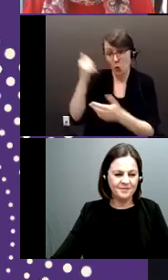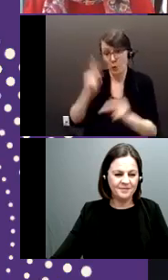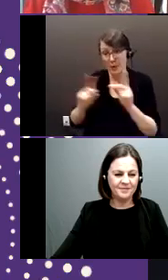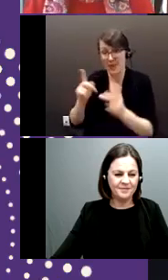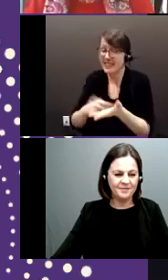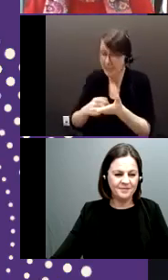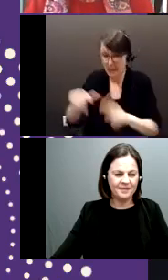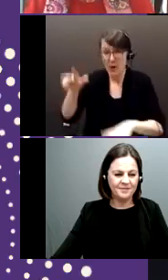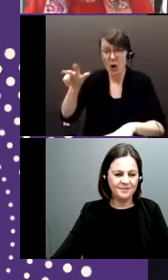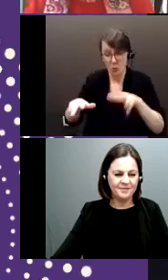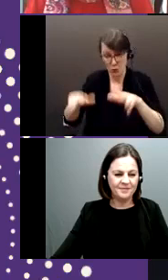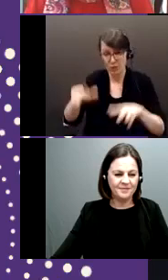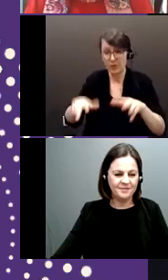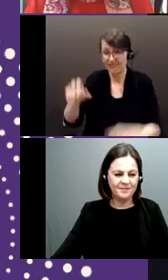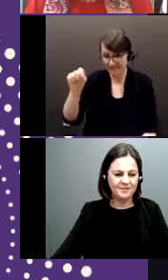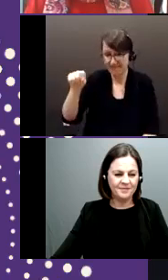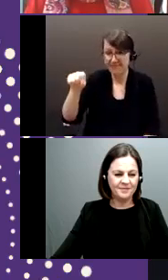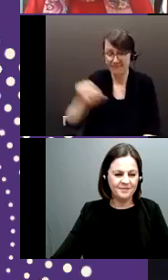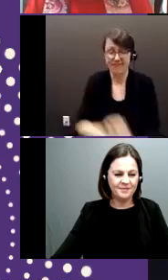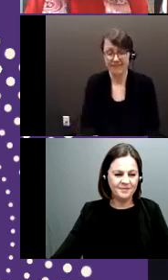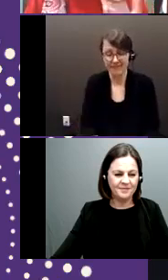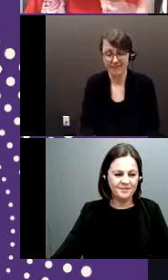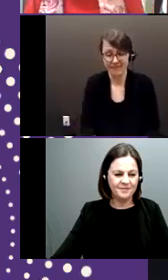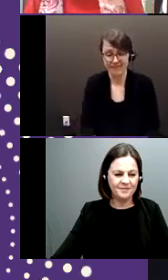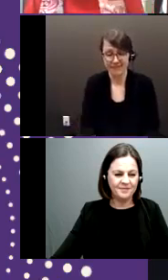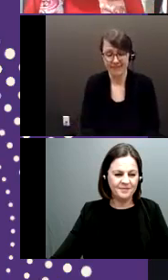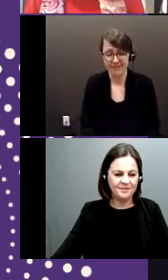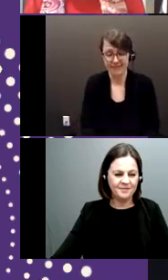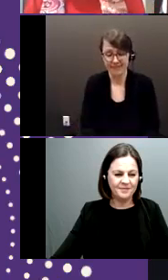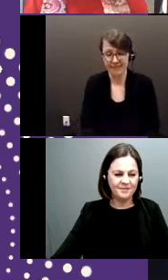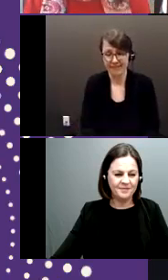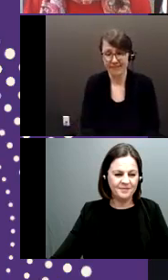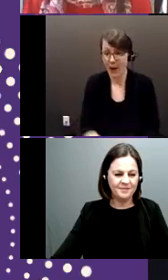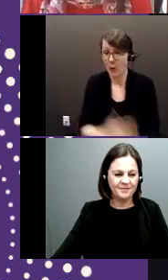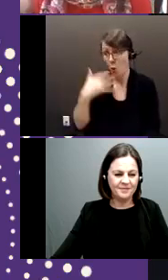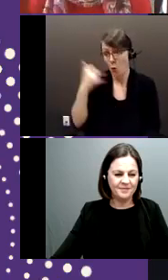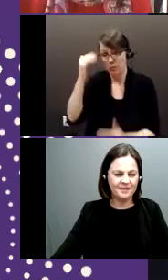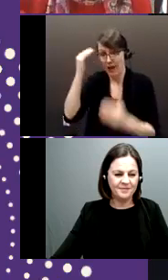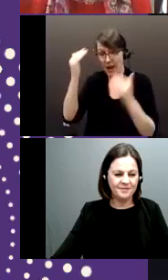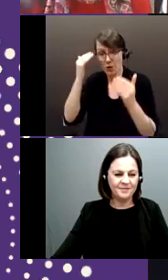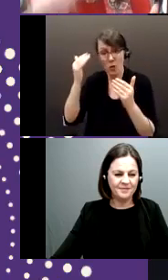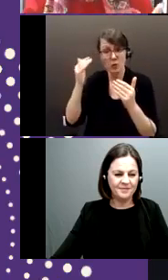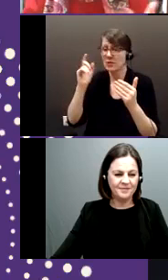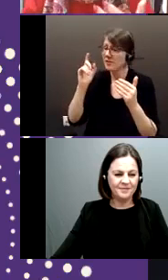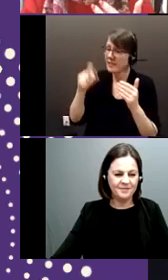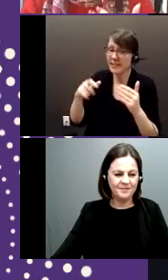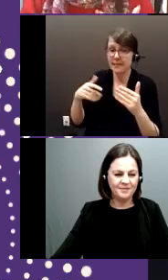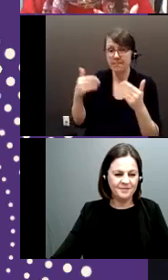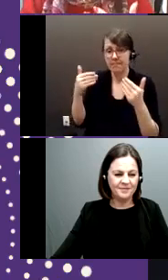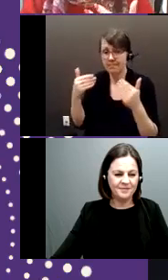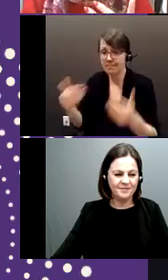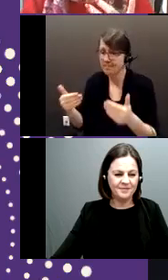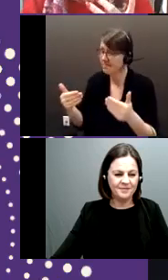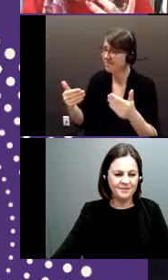awkward conversations with older adults. We need to be talking about things like